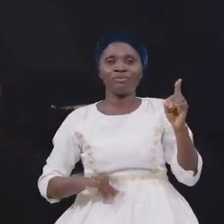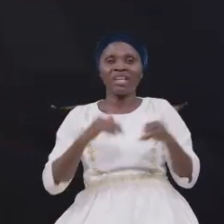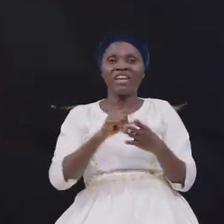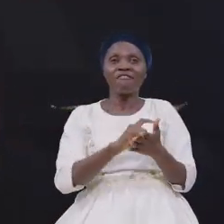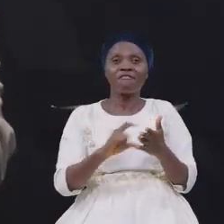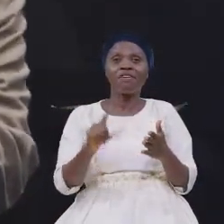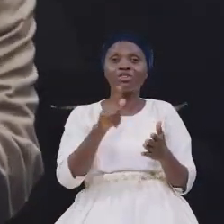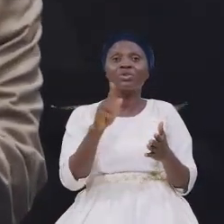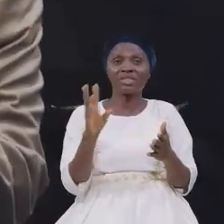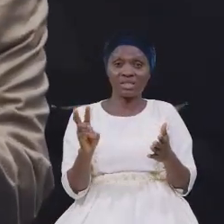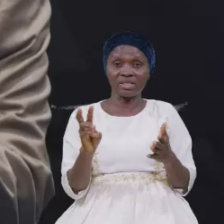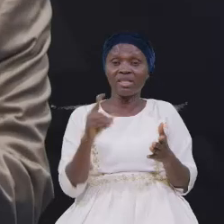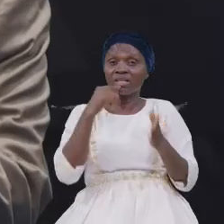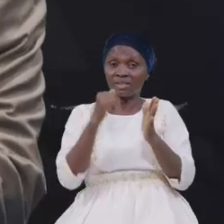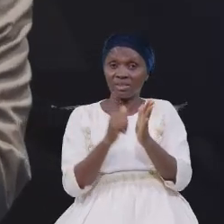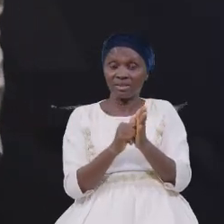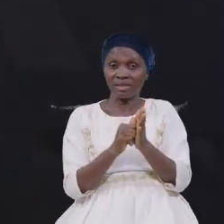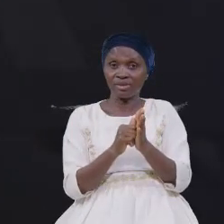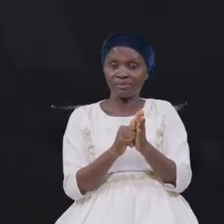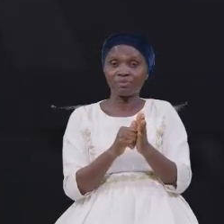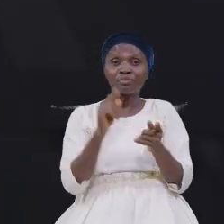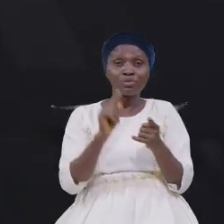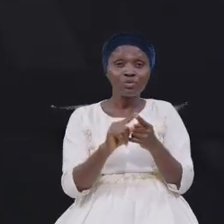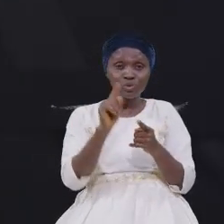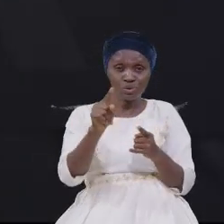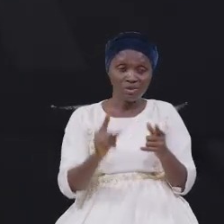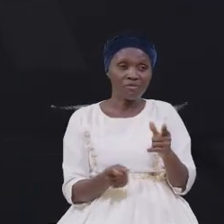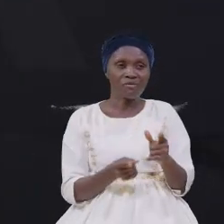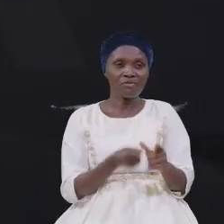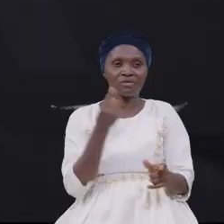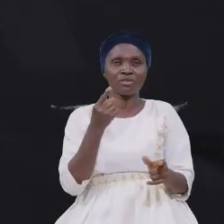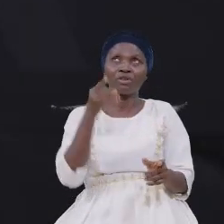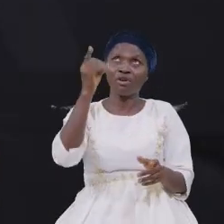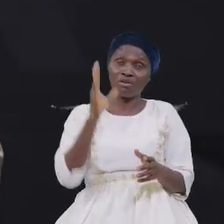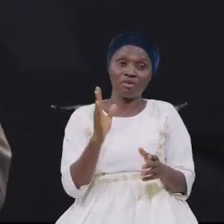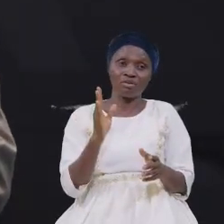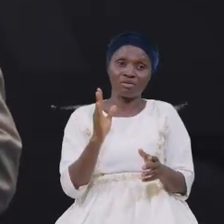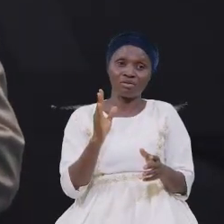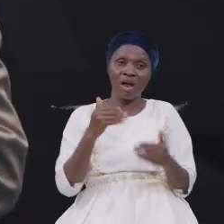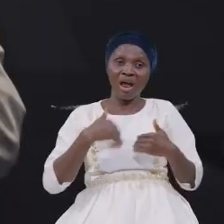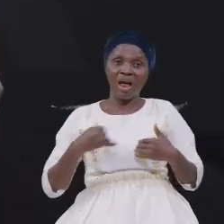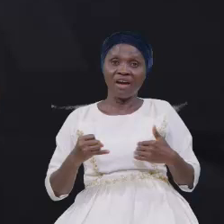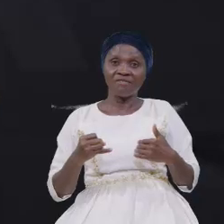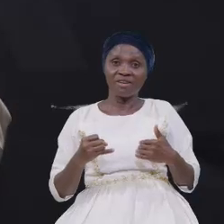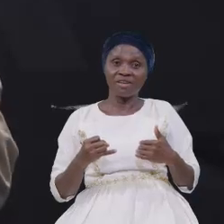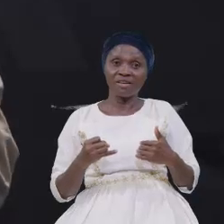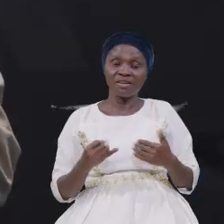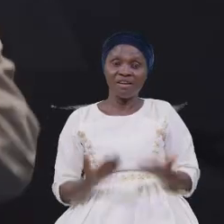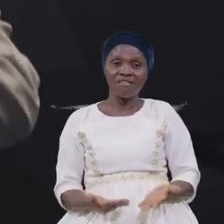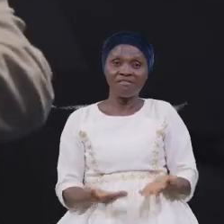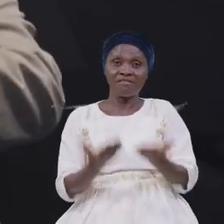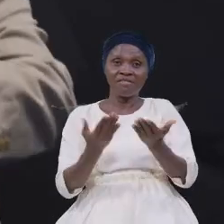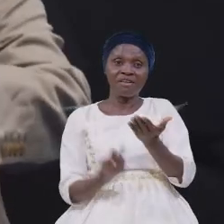said, unto you first, God having raised up his Son